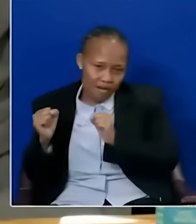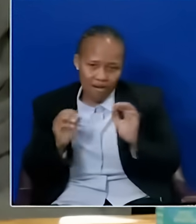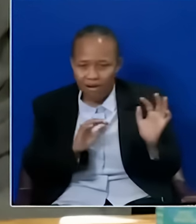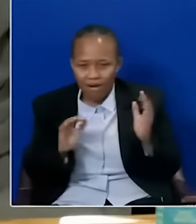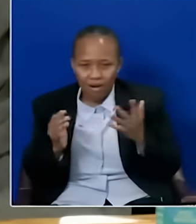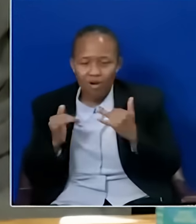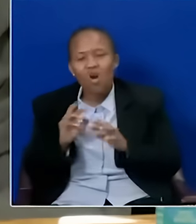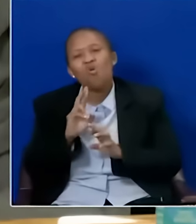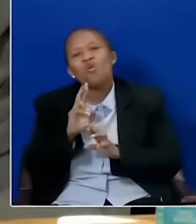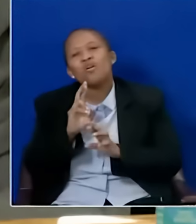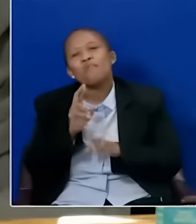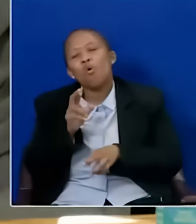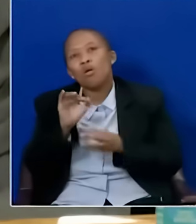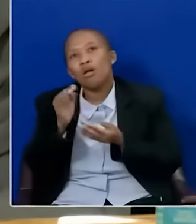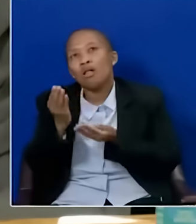the reviewer had said no